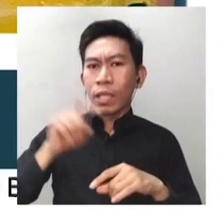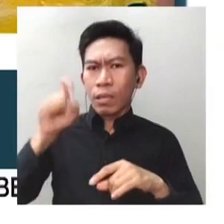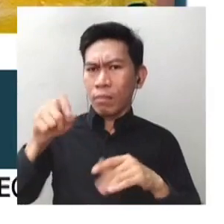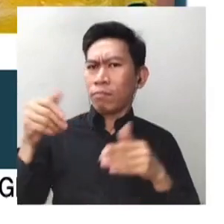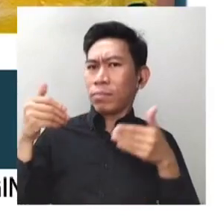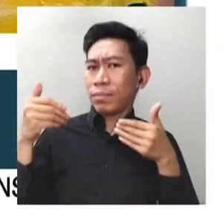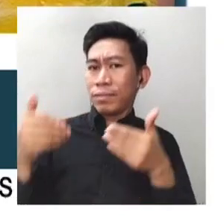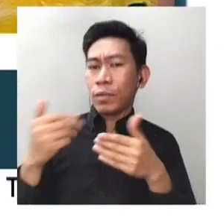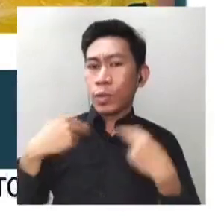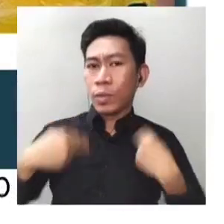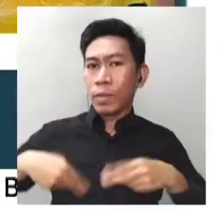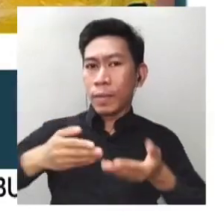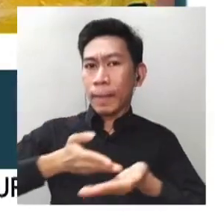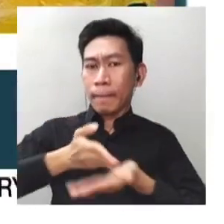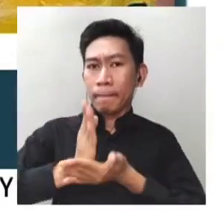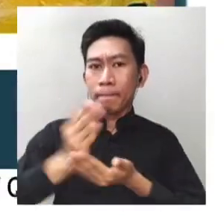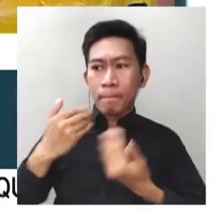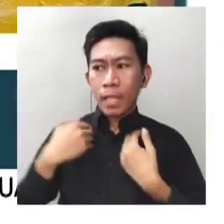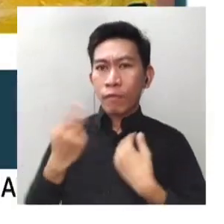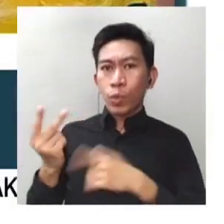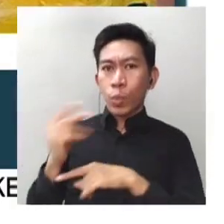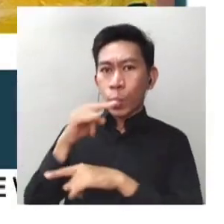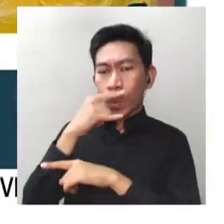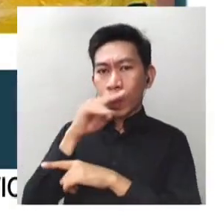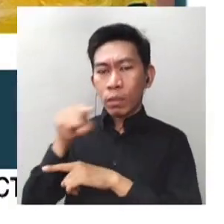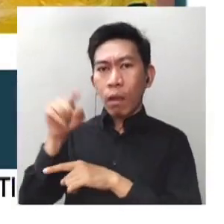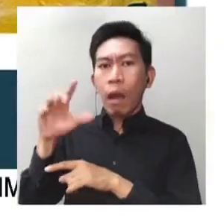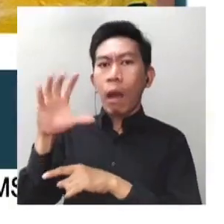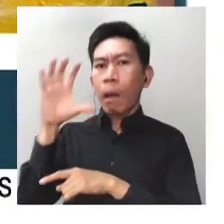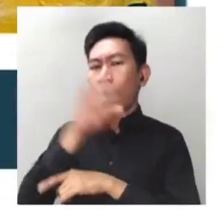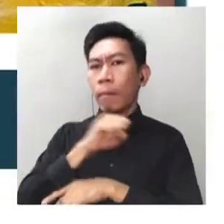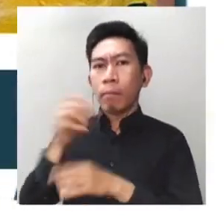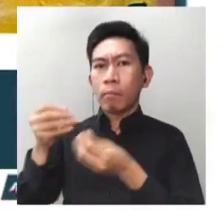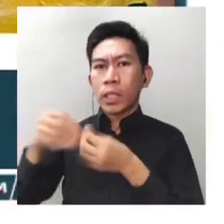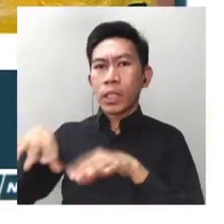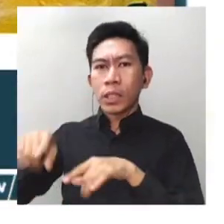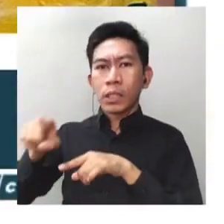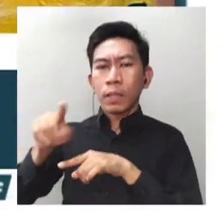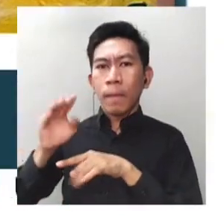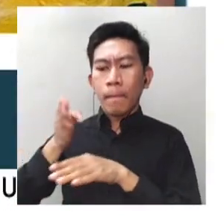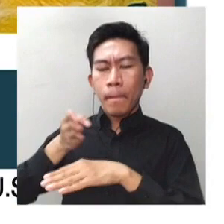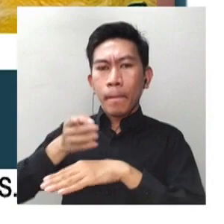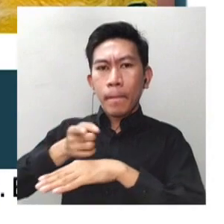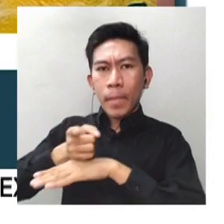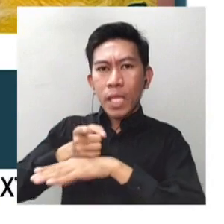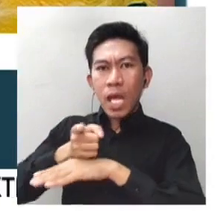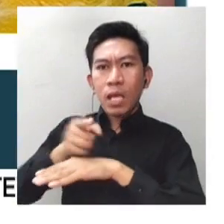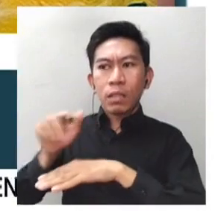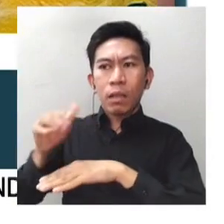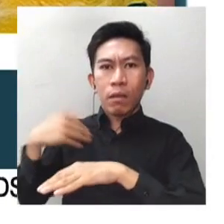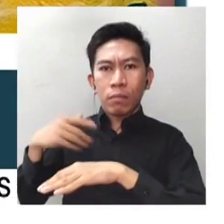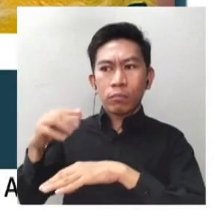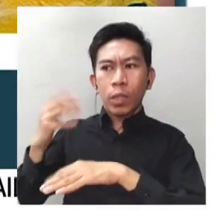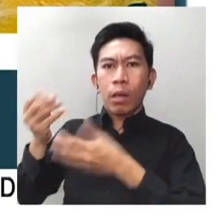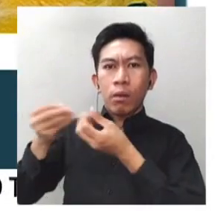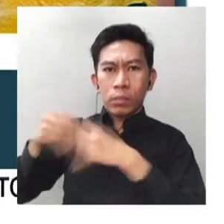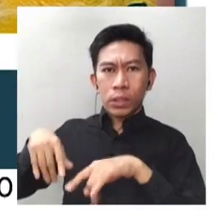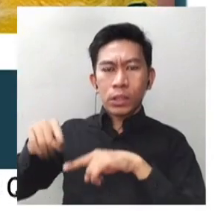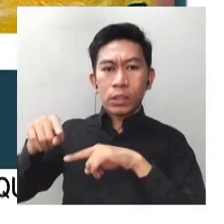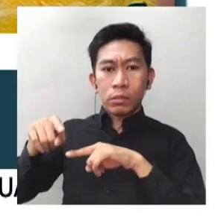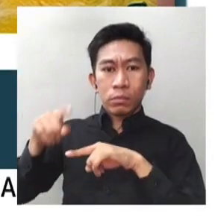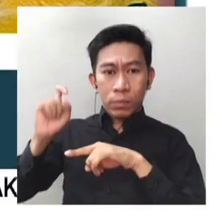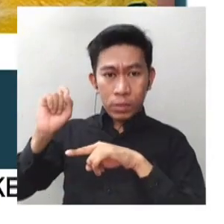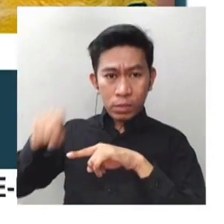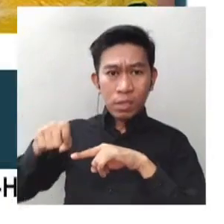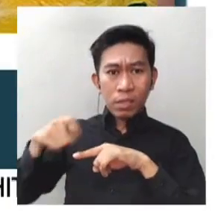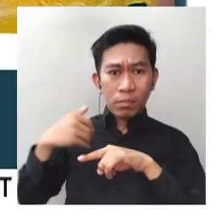human rights. There's two kids missing in Bataan, you know, that's been reported missing. We should be able